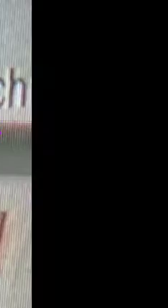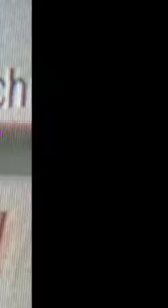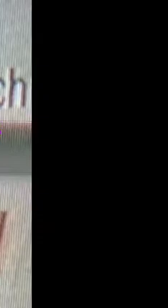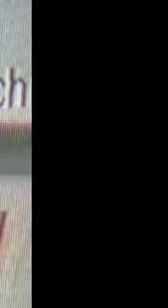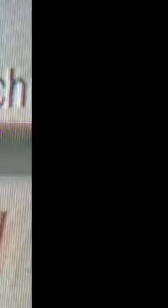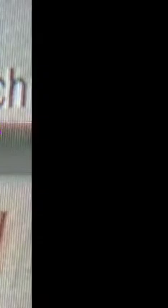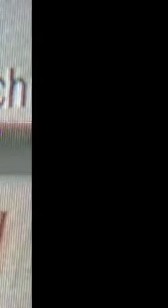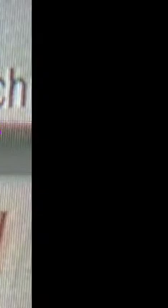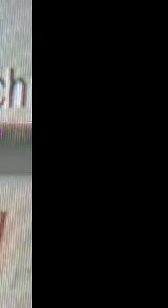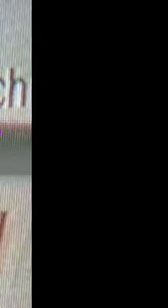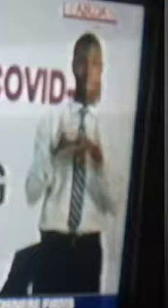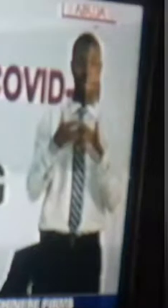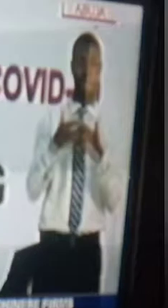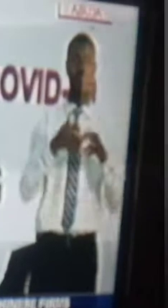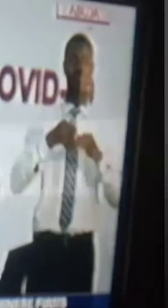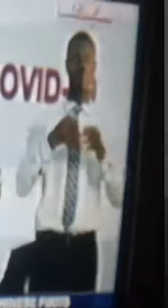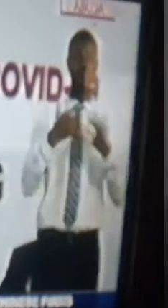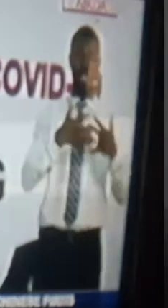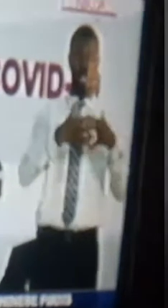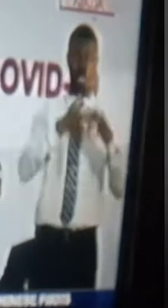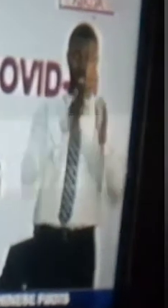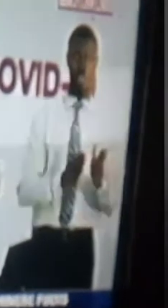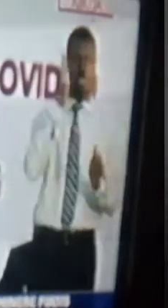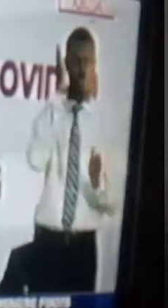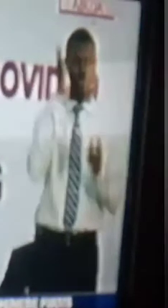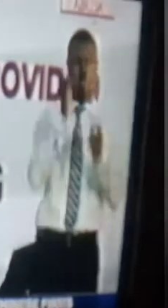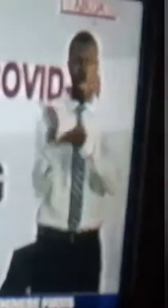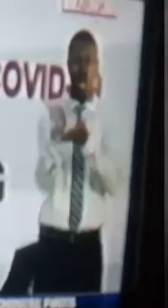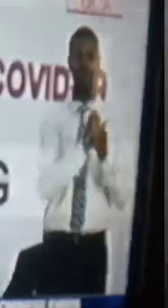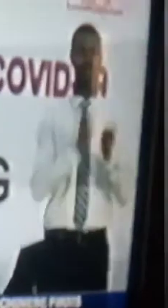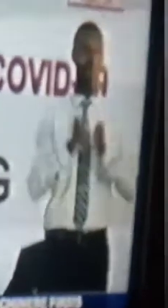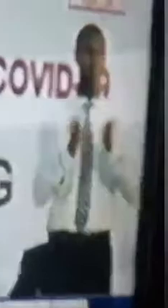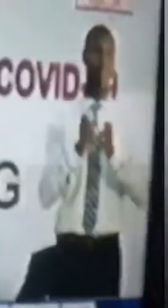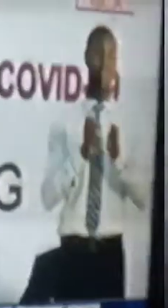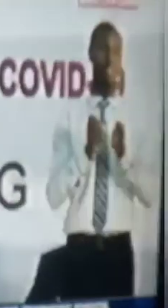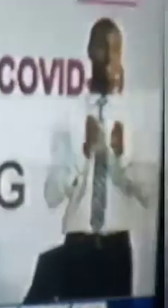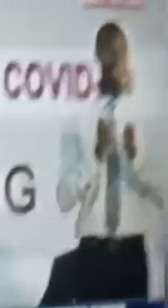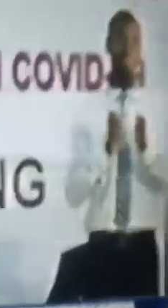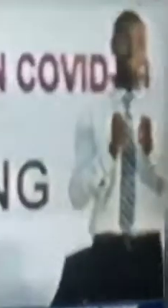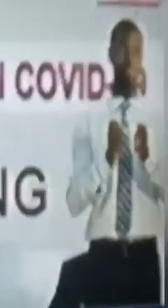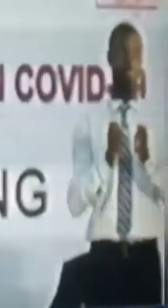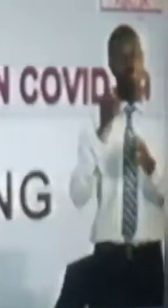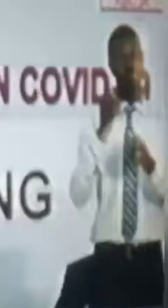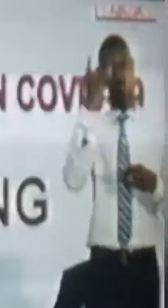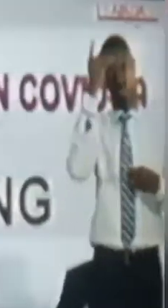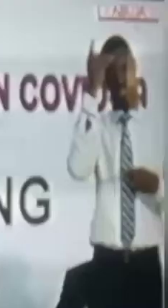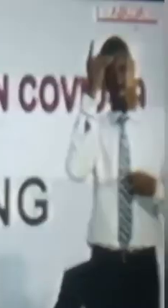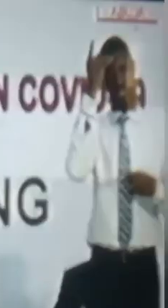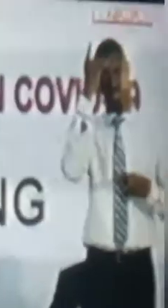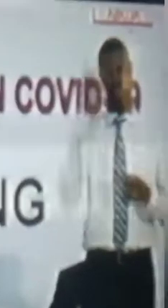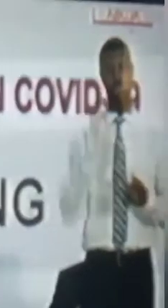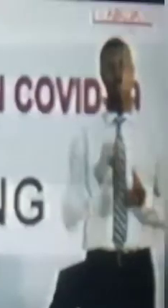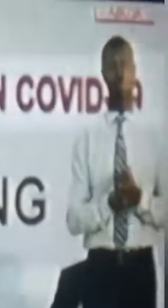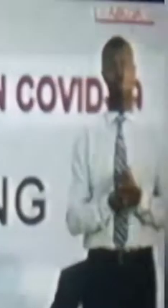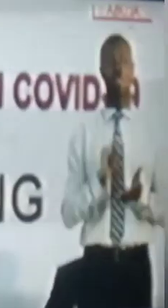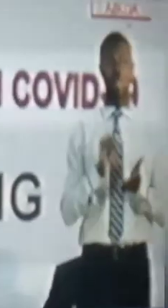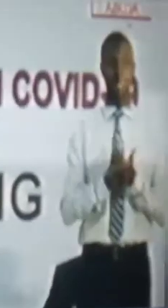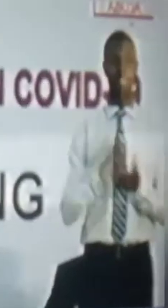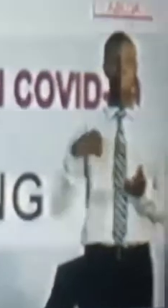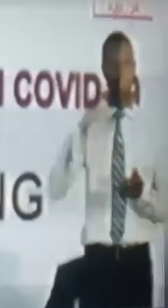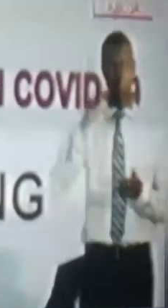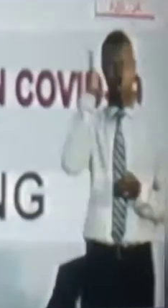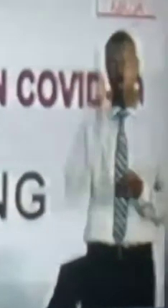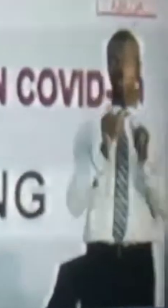April 2020. Managing the pandemic on an advisory basis when necessary. That